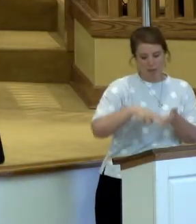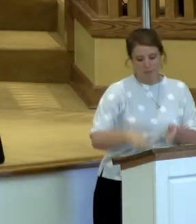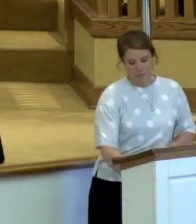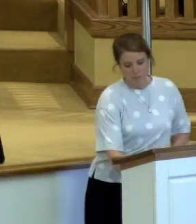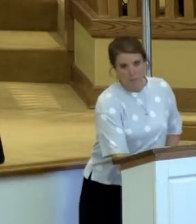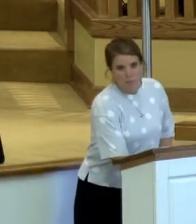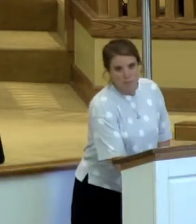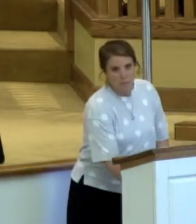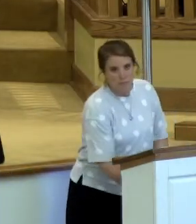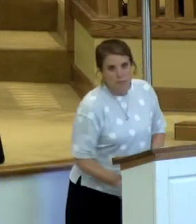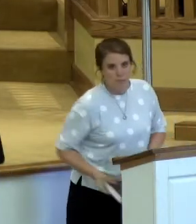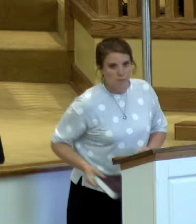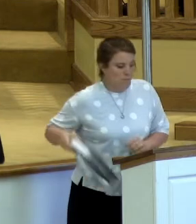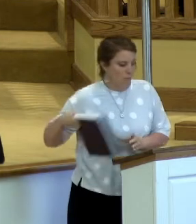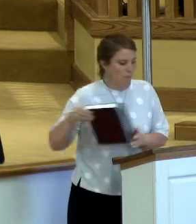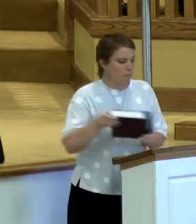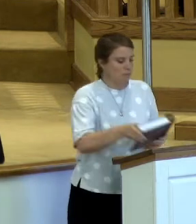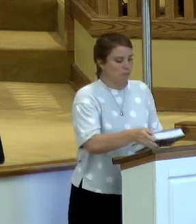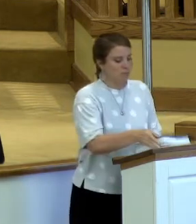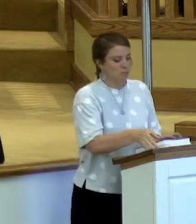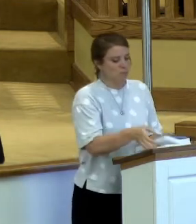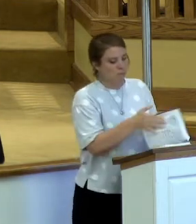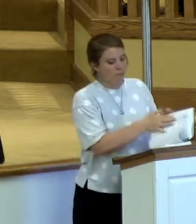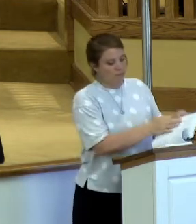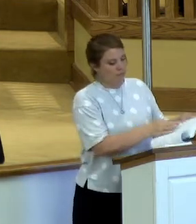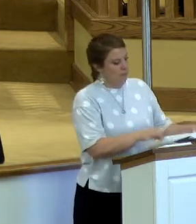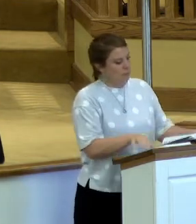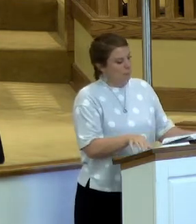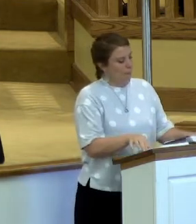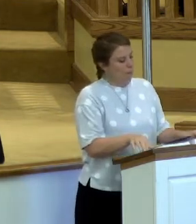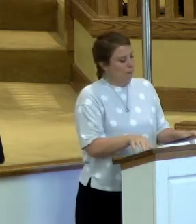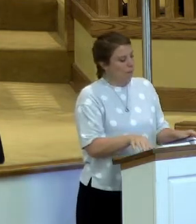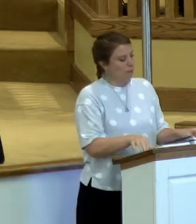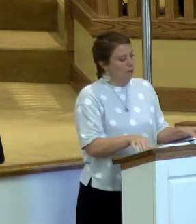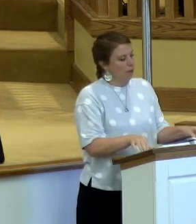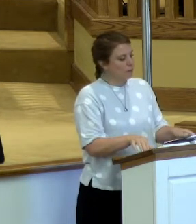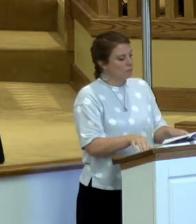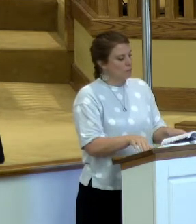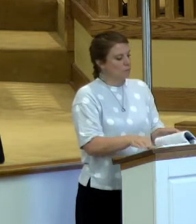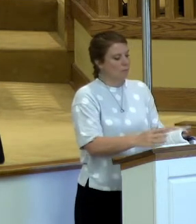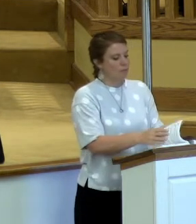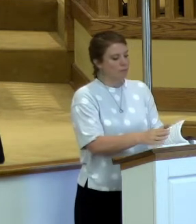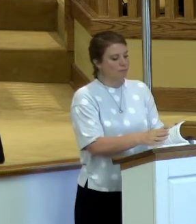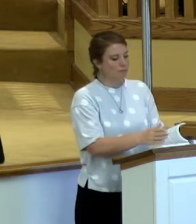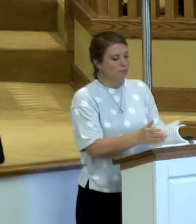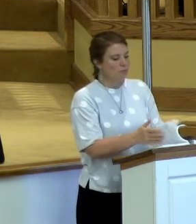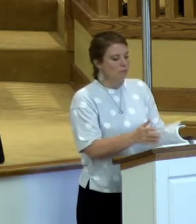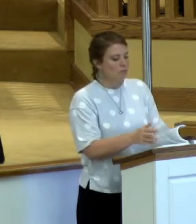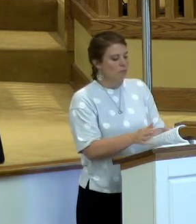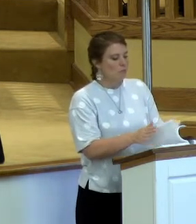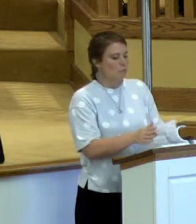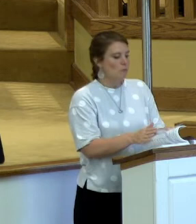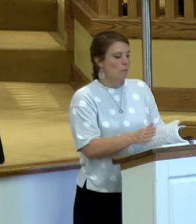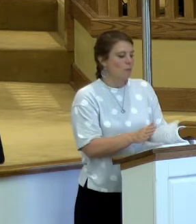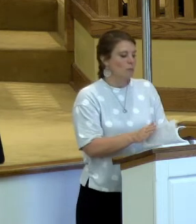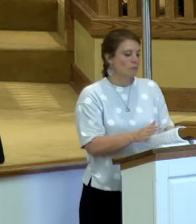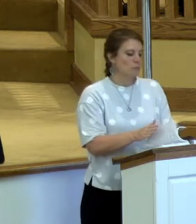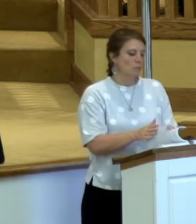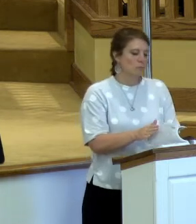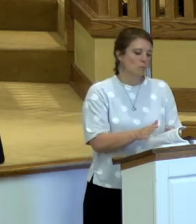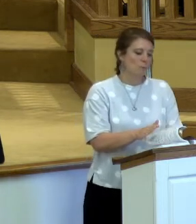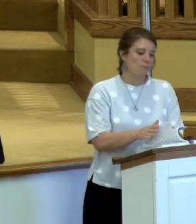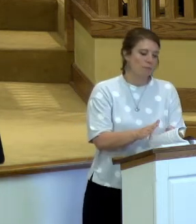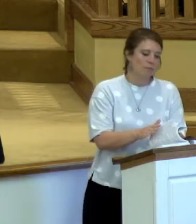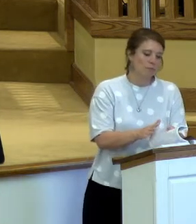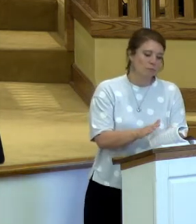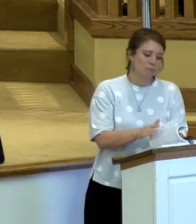Whosoever here is, shout, shout the sound. Spread the blessed tidings all the world around. Tell